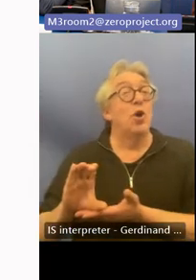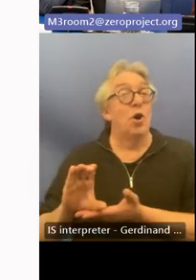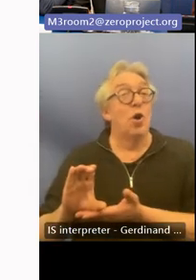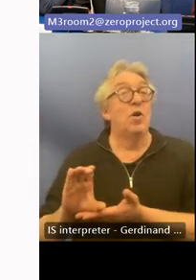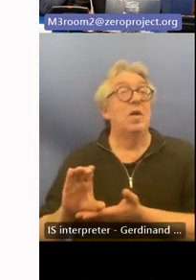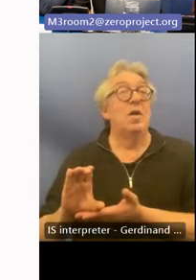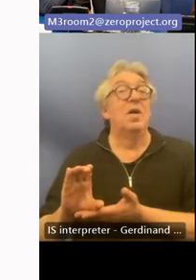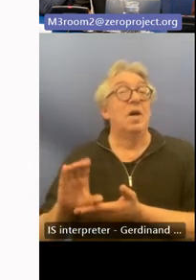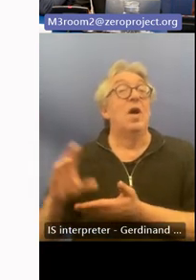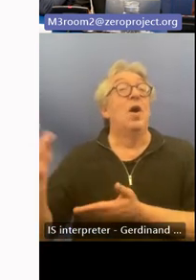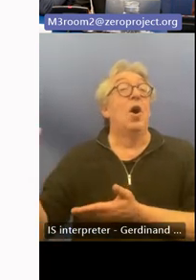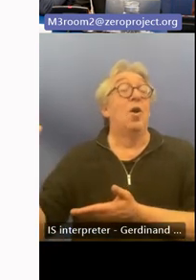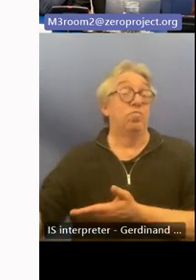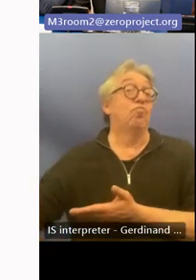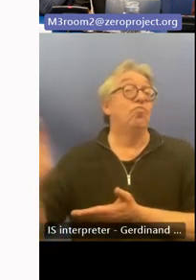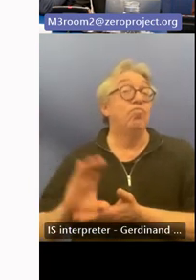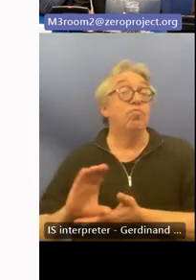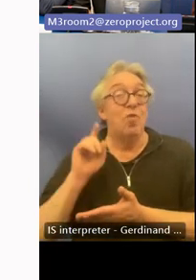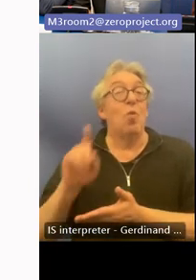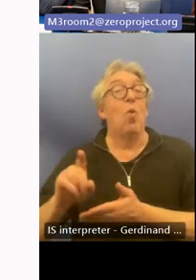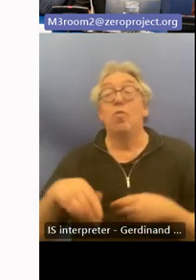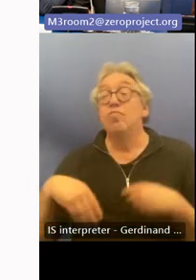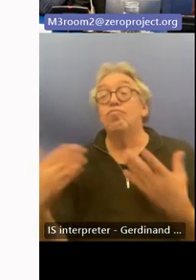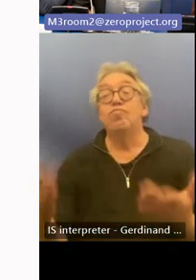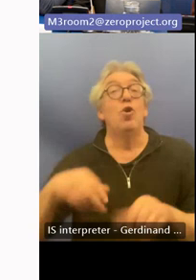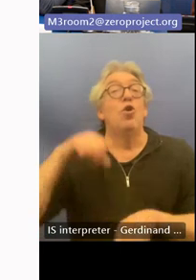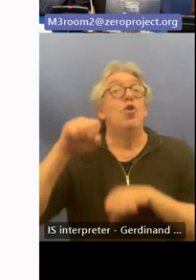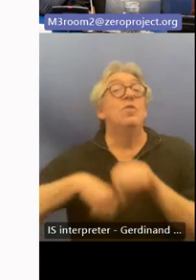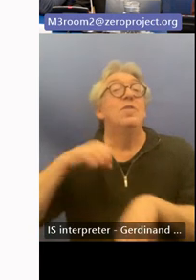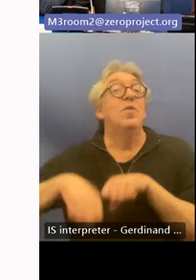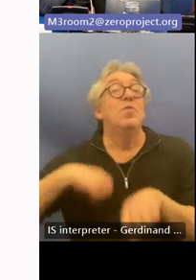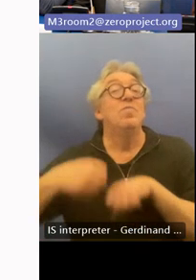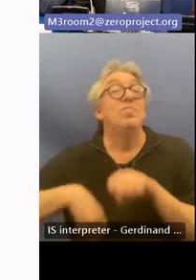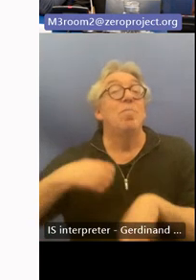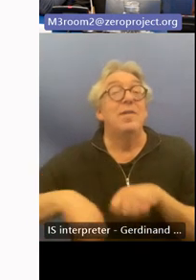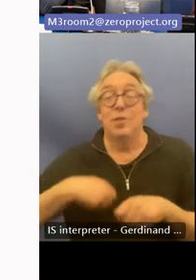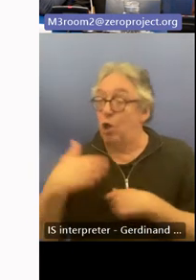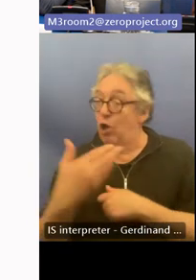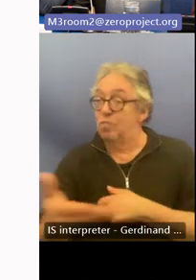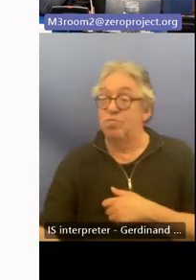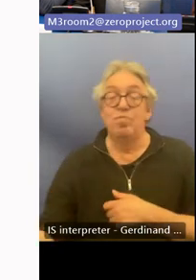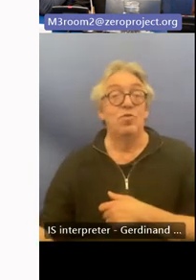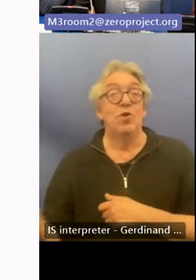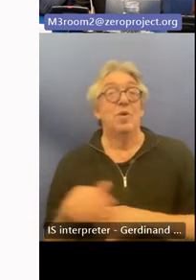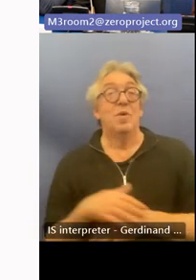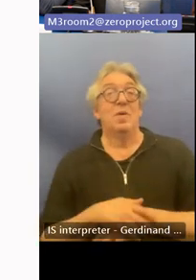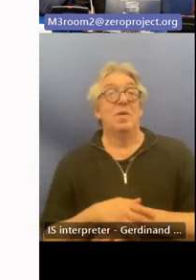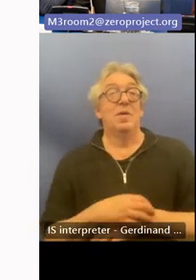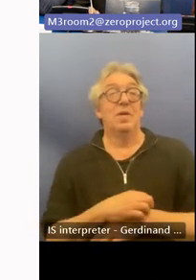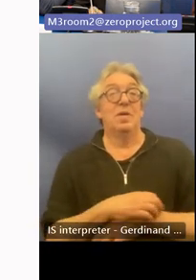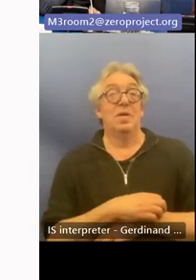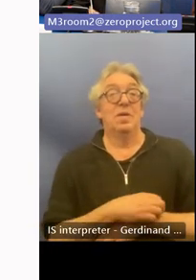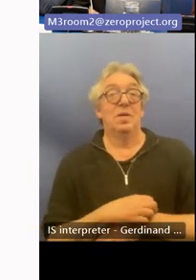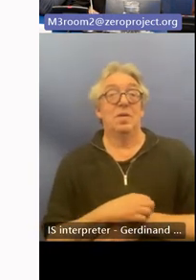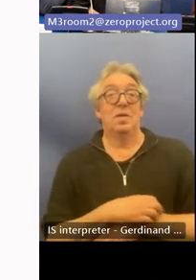bicycle for transportation for the children who could not afford to get a bike to go to